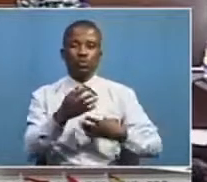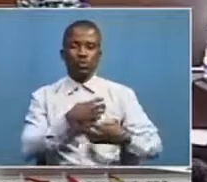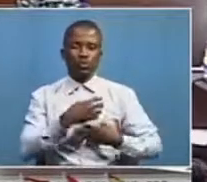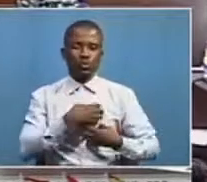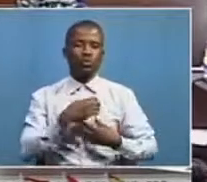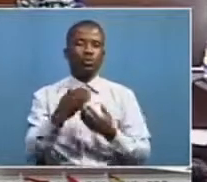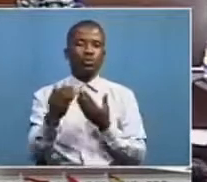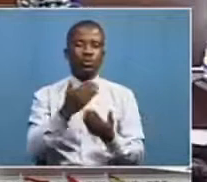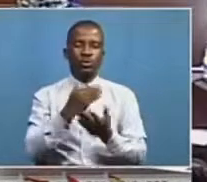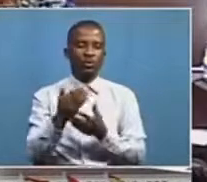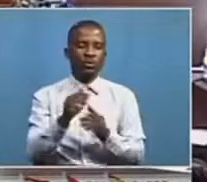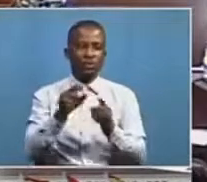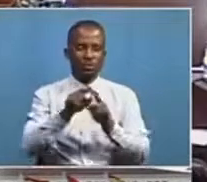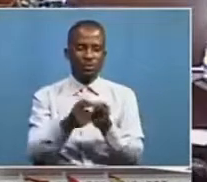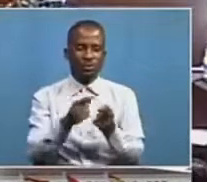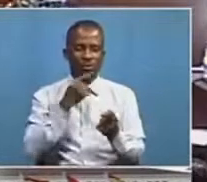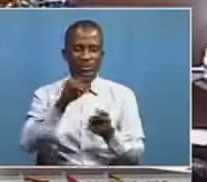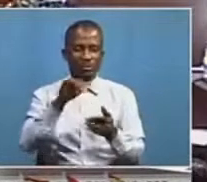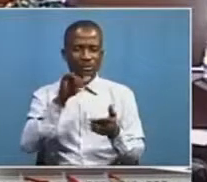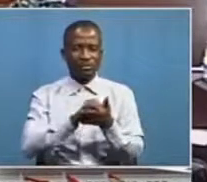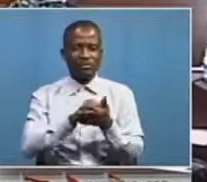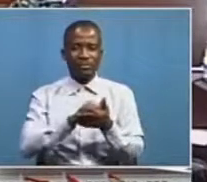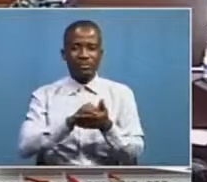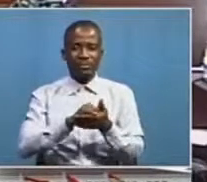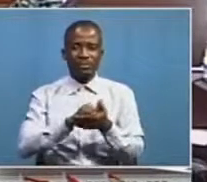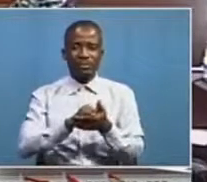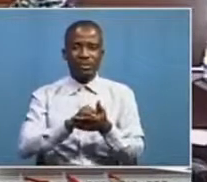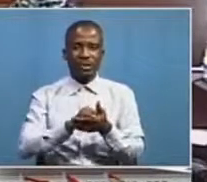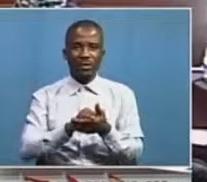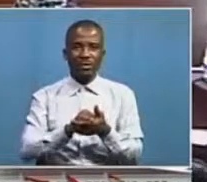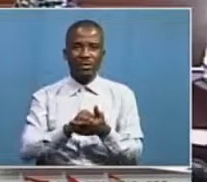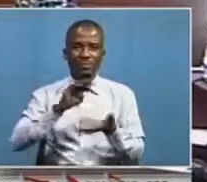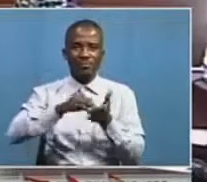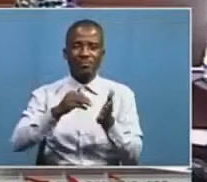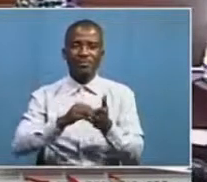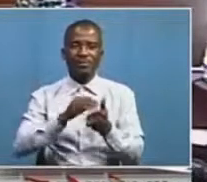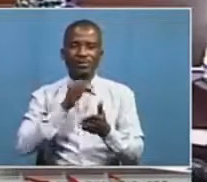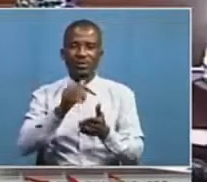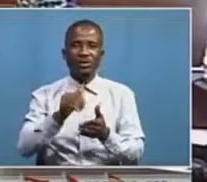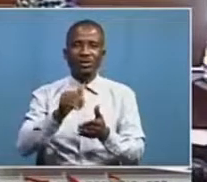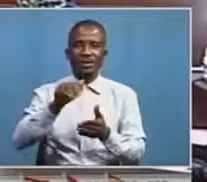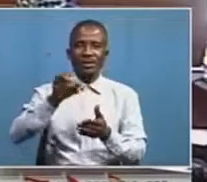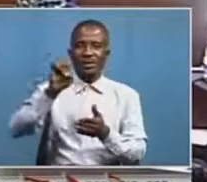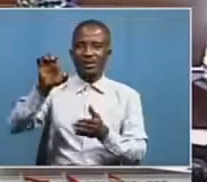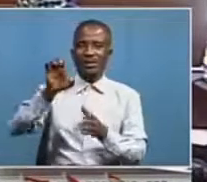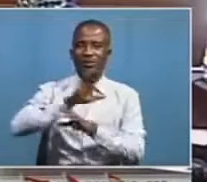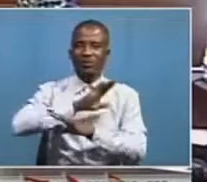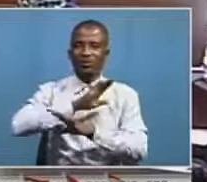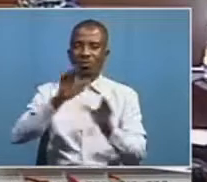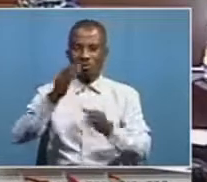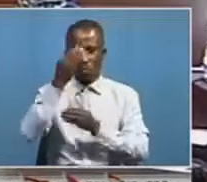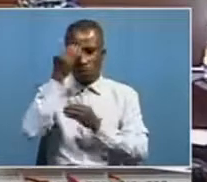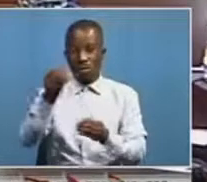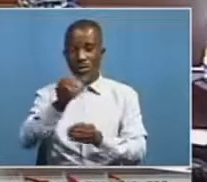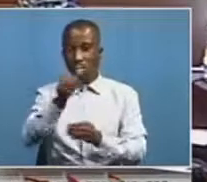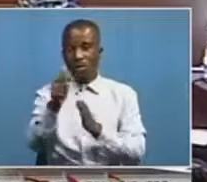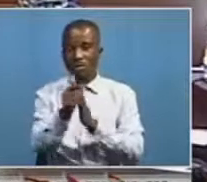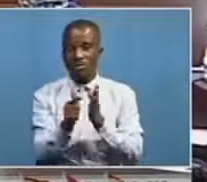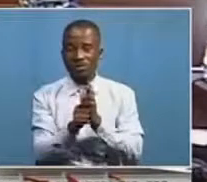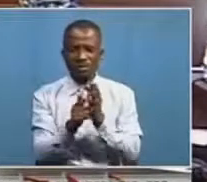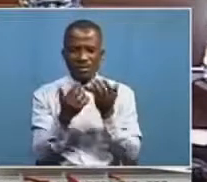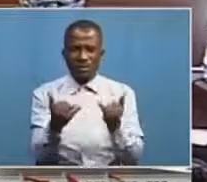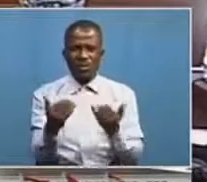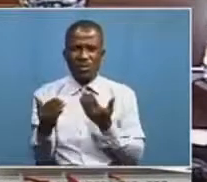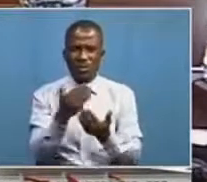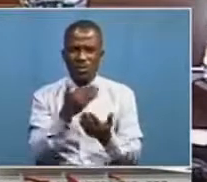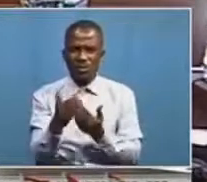anywhere by the petitioner that the first respondent did not comply with CI 127. If it is the case of anybody that the first respondent